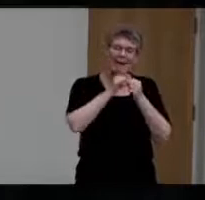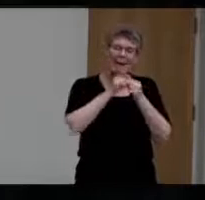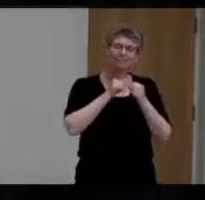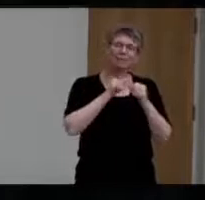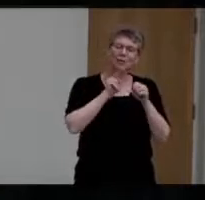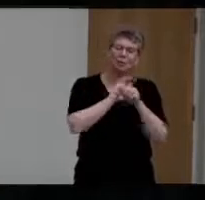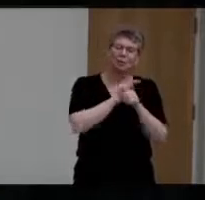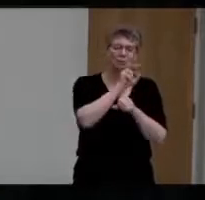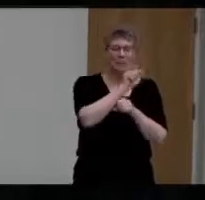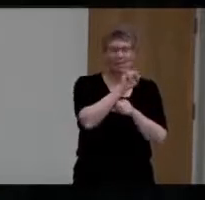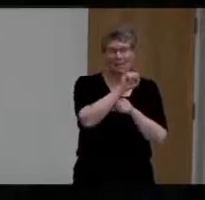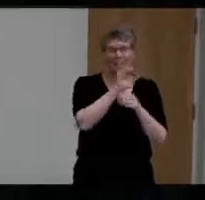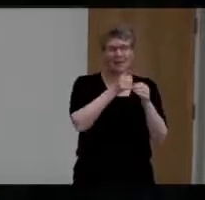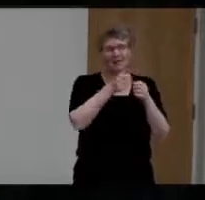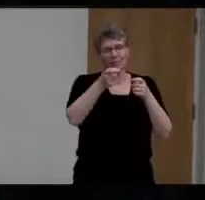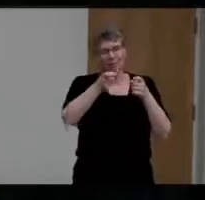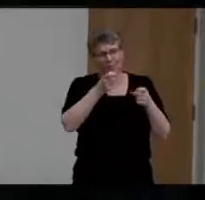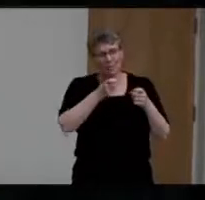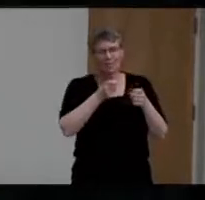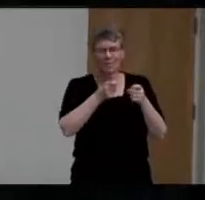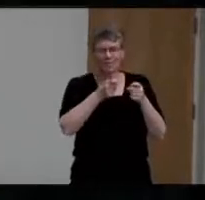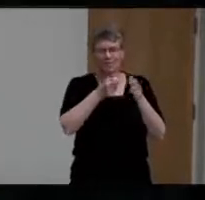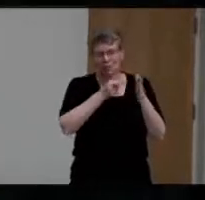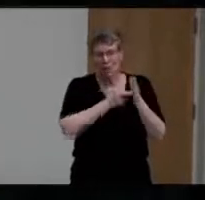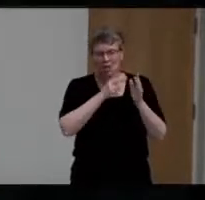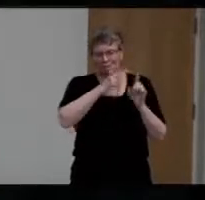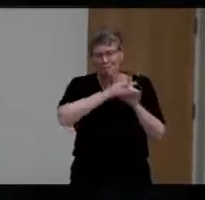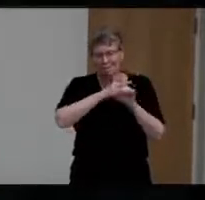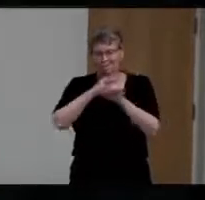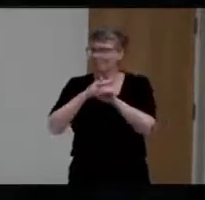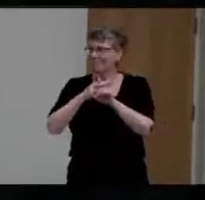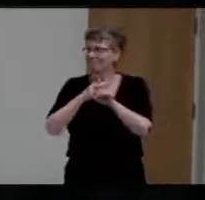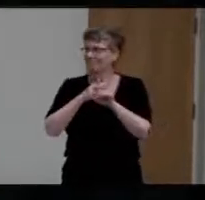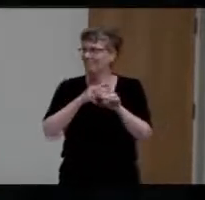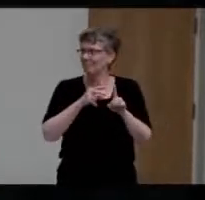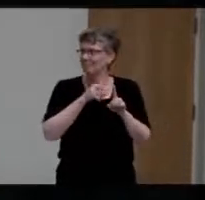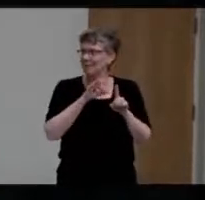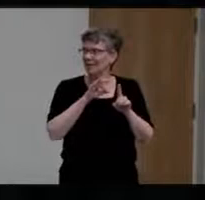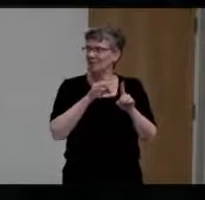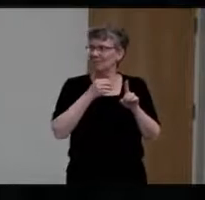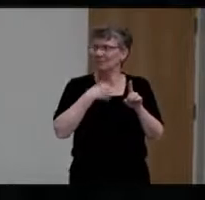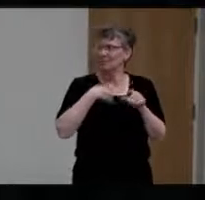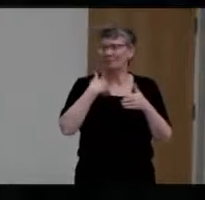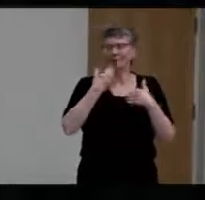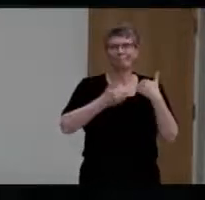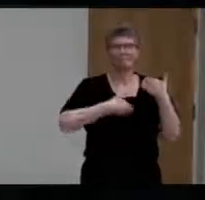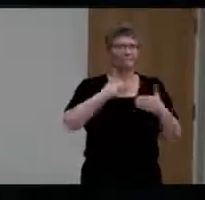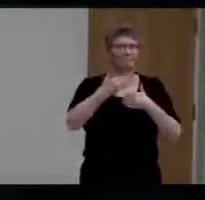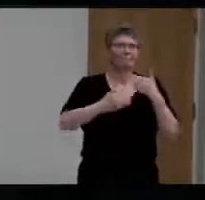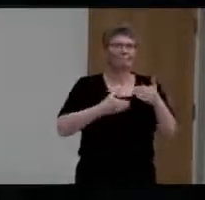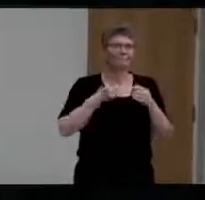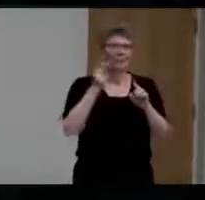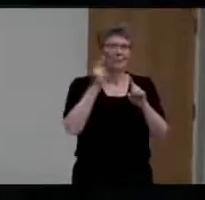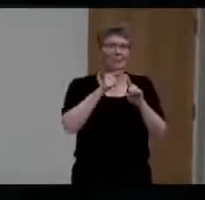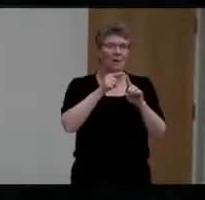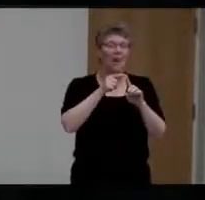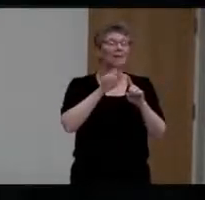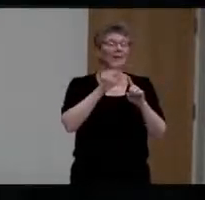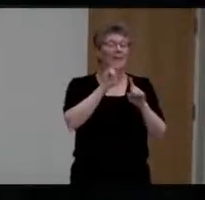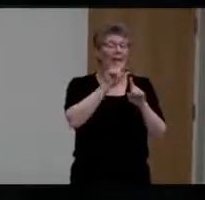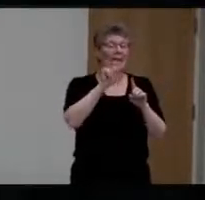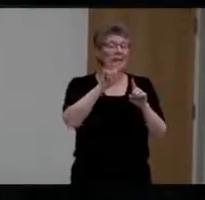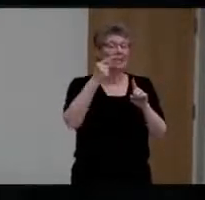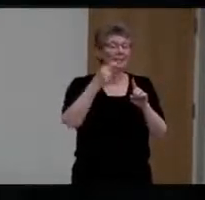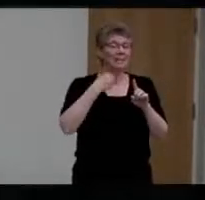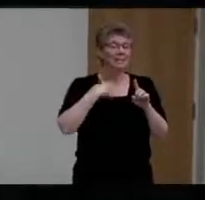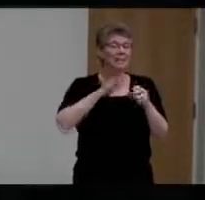we regulate it and when we turn it off and on. And if we get to a point where we have an AI engaging in full consciousness in a way where it's